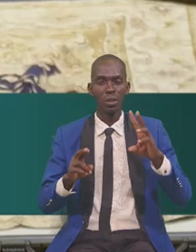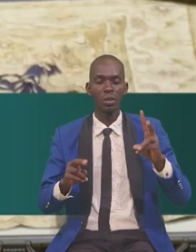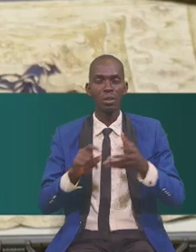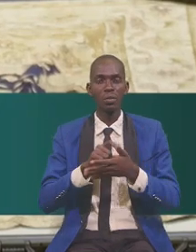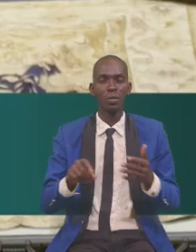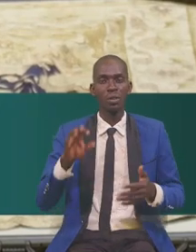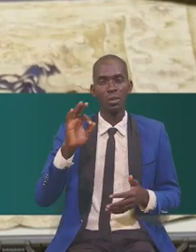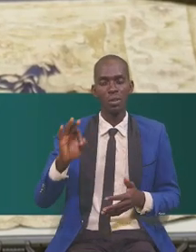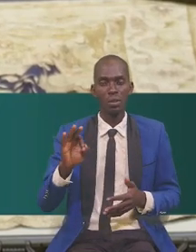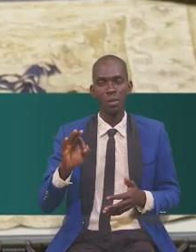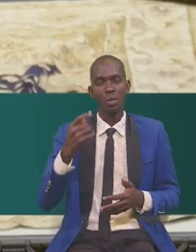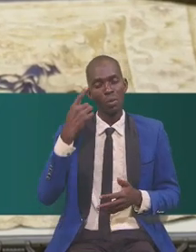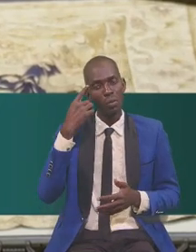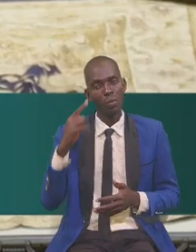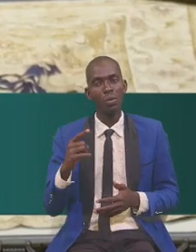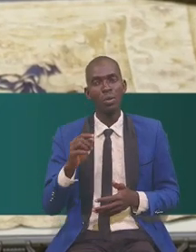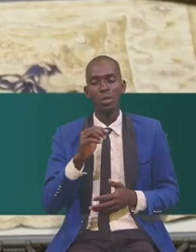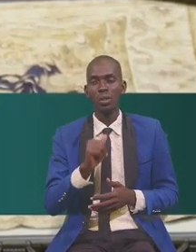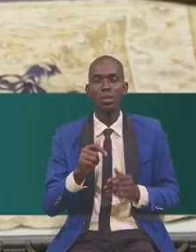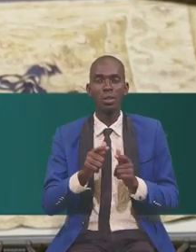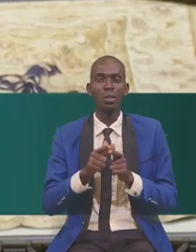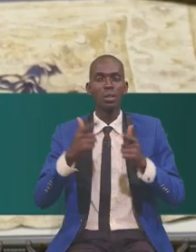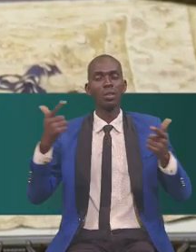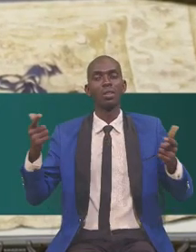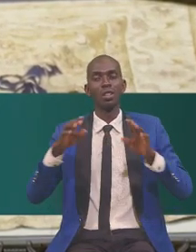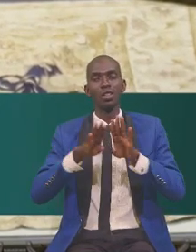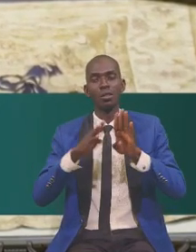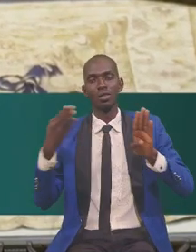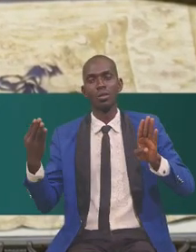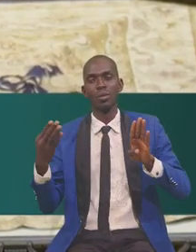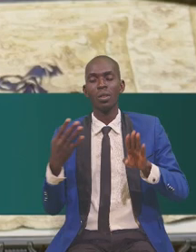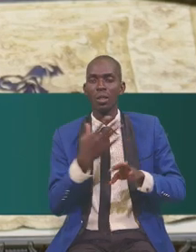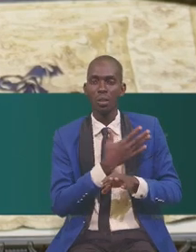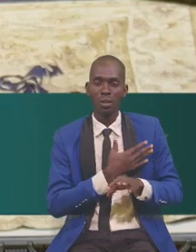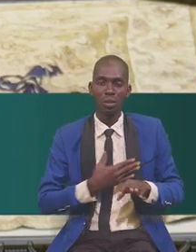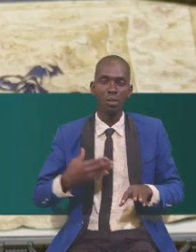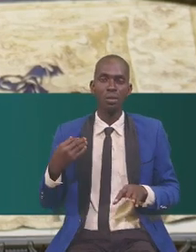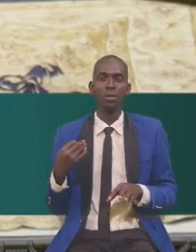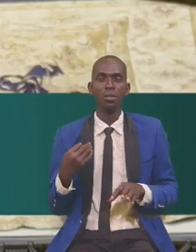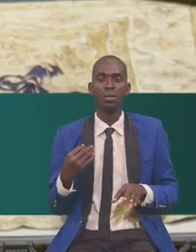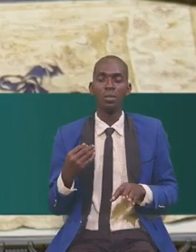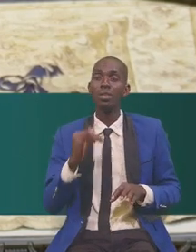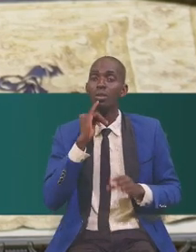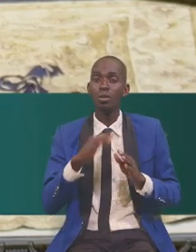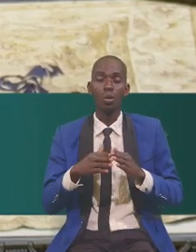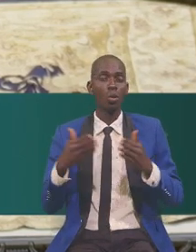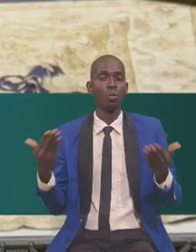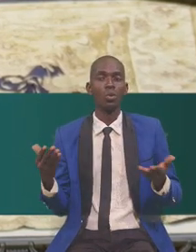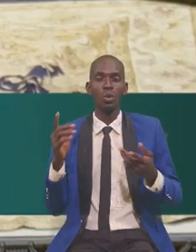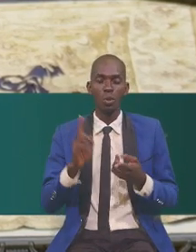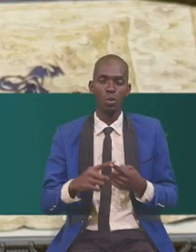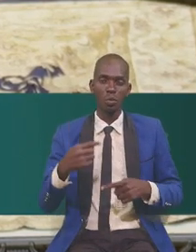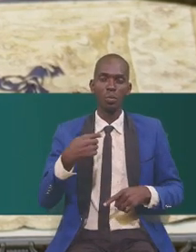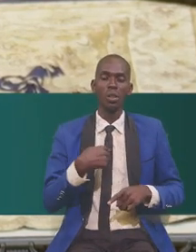9, for a great door, an effectual, is opened unto